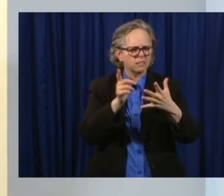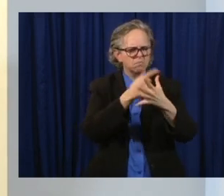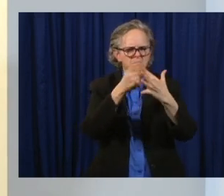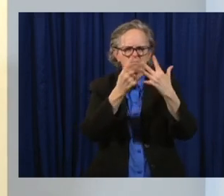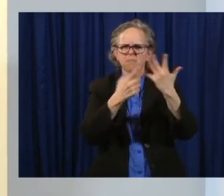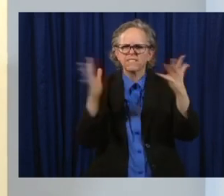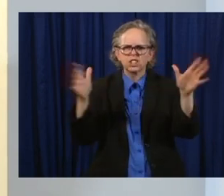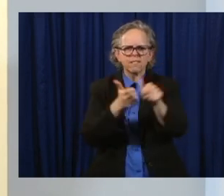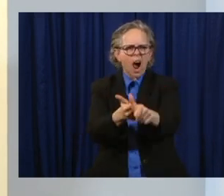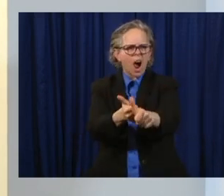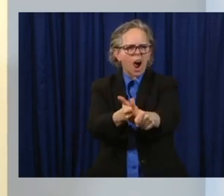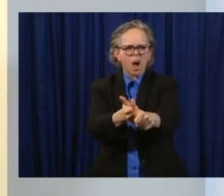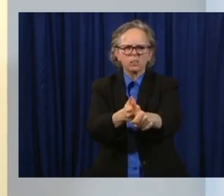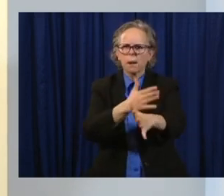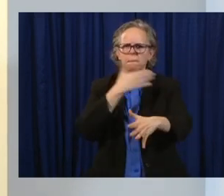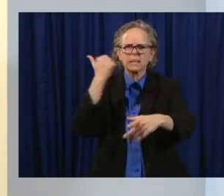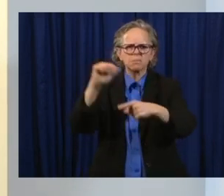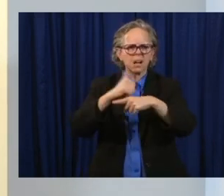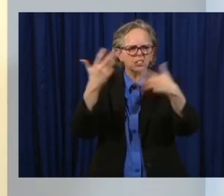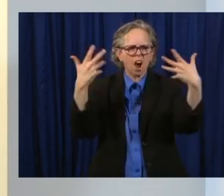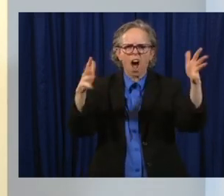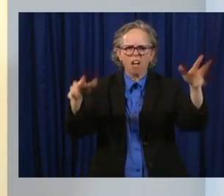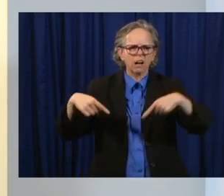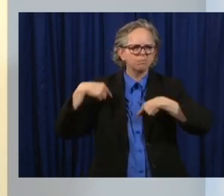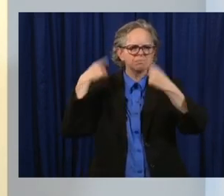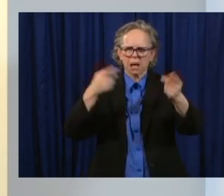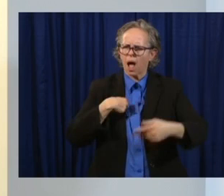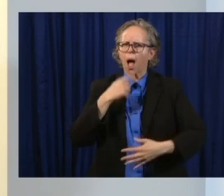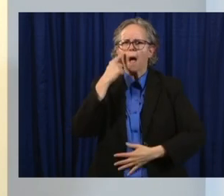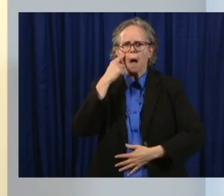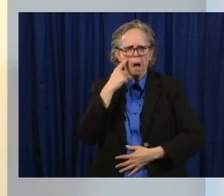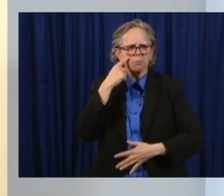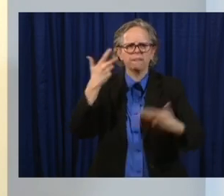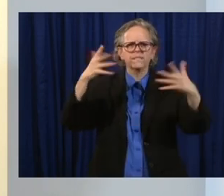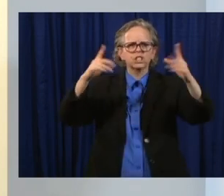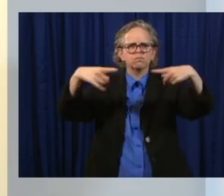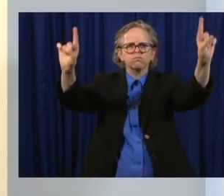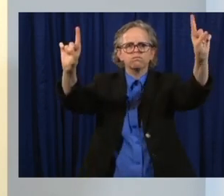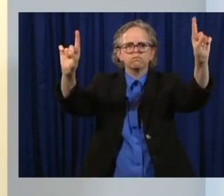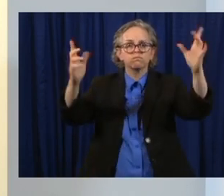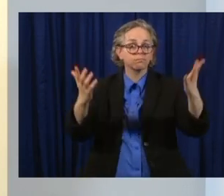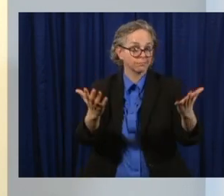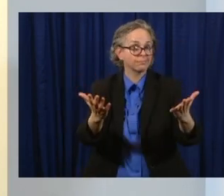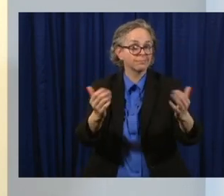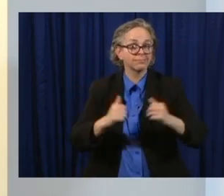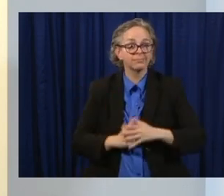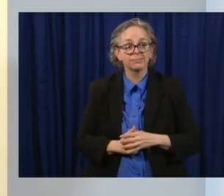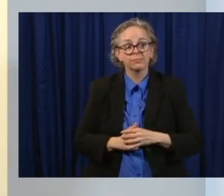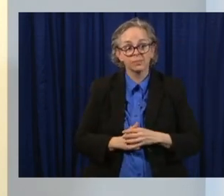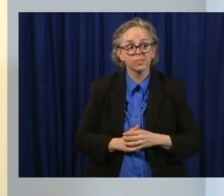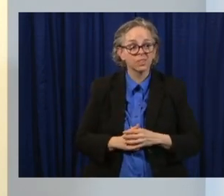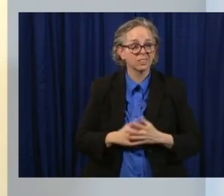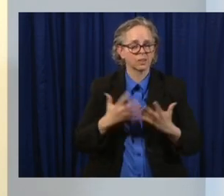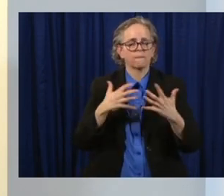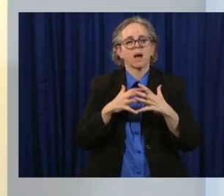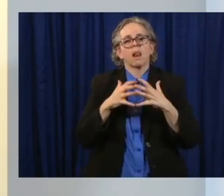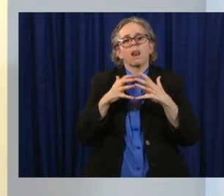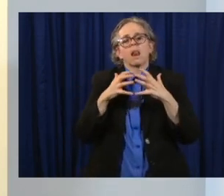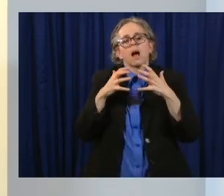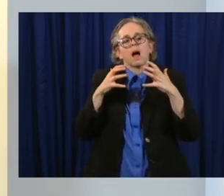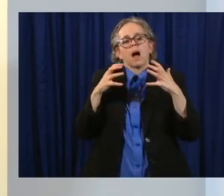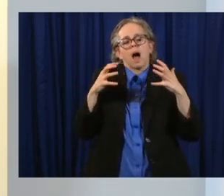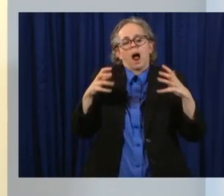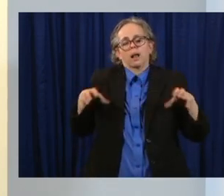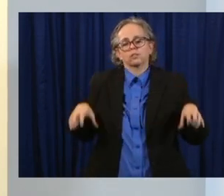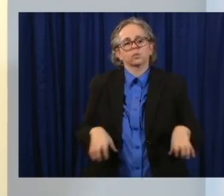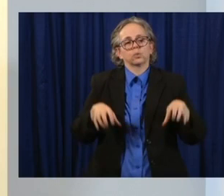practices that have been tried and tested around the globe. And so we've done a great deal of effort, we've put a great deal of effort into